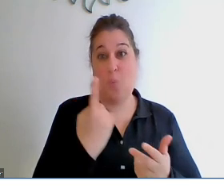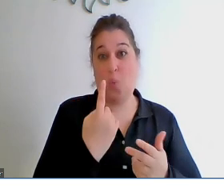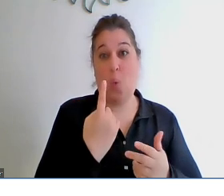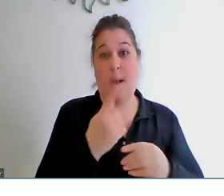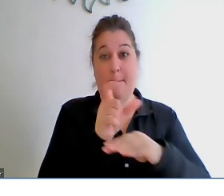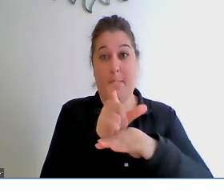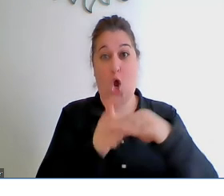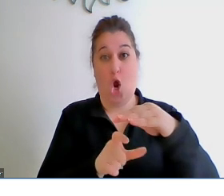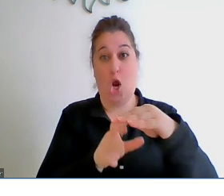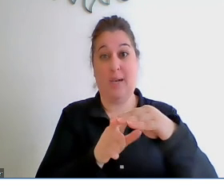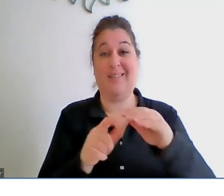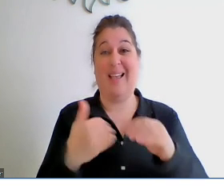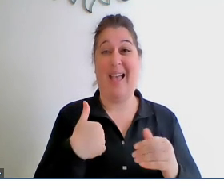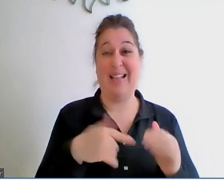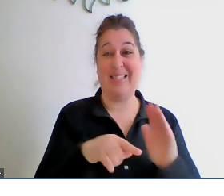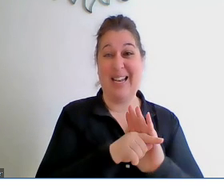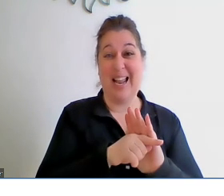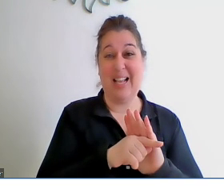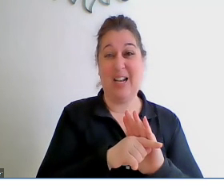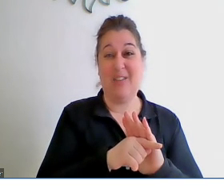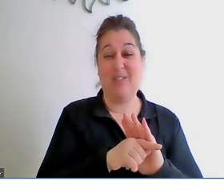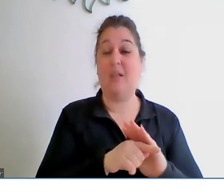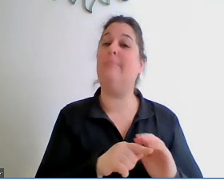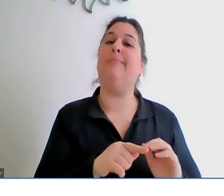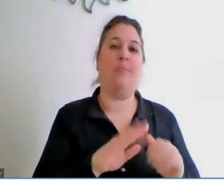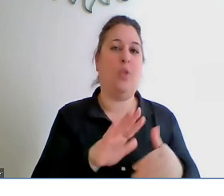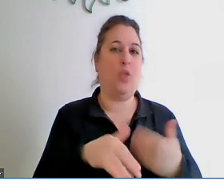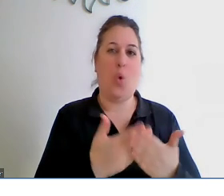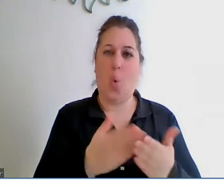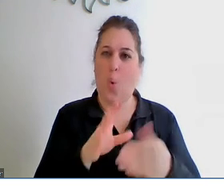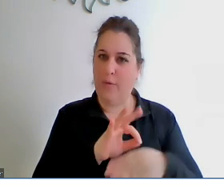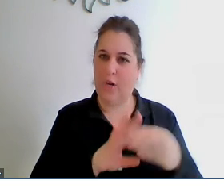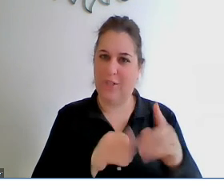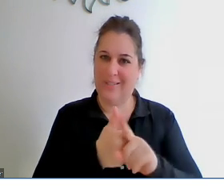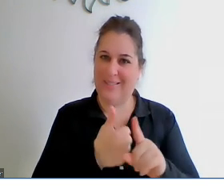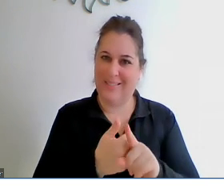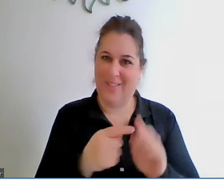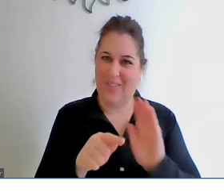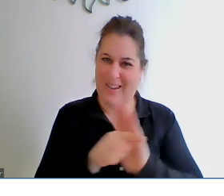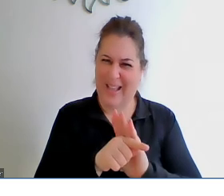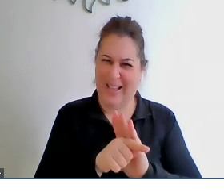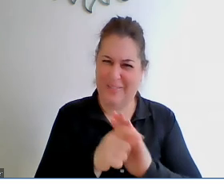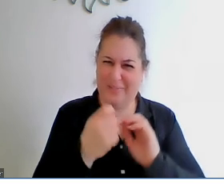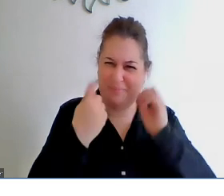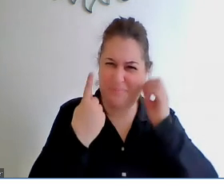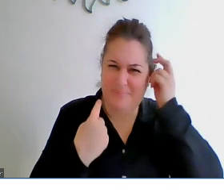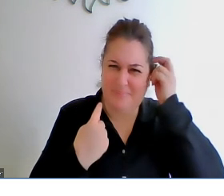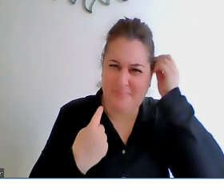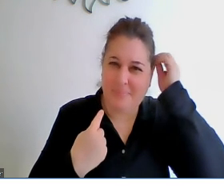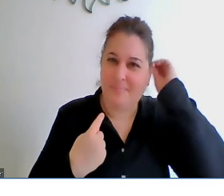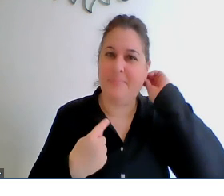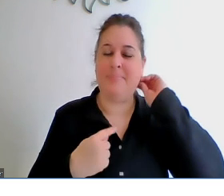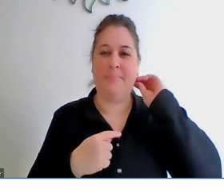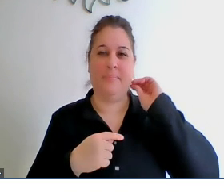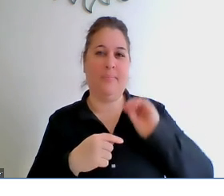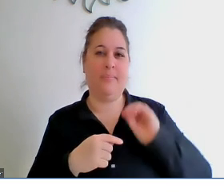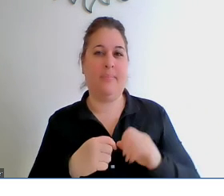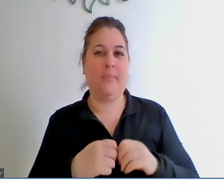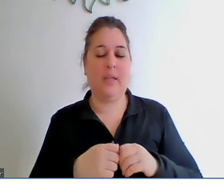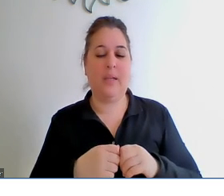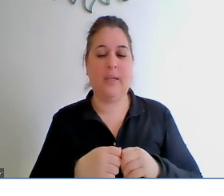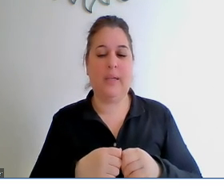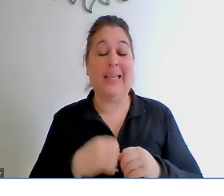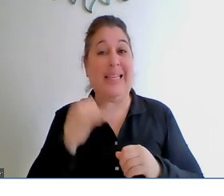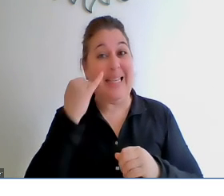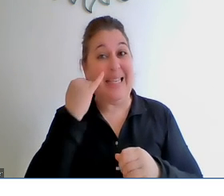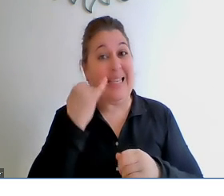a positive divided by negative, is a negative. It still means the whole fraction is negative. That's what these examples are saying. It does not matter where you put them.